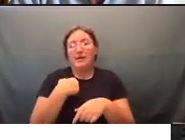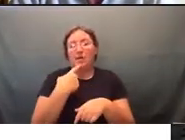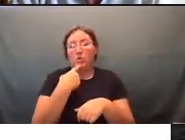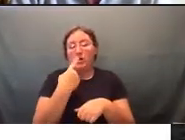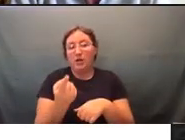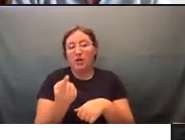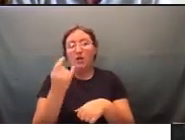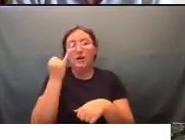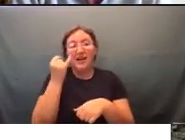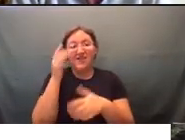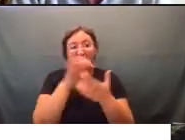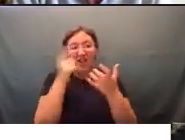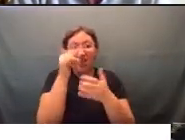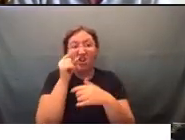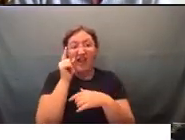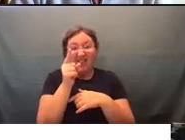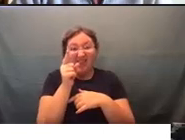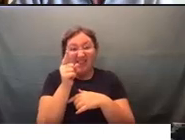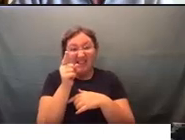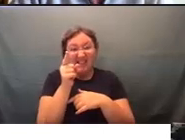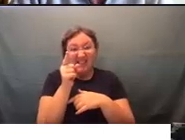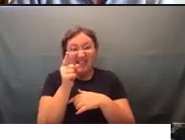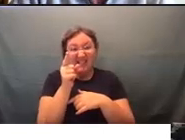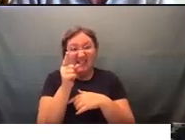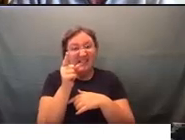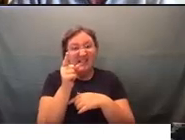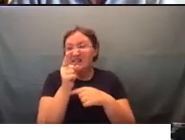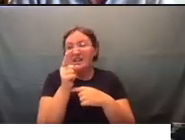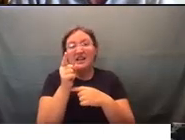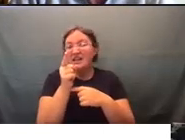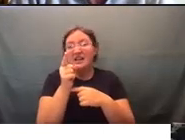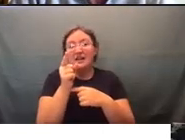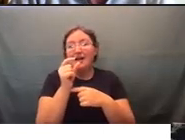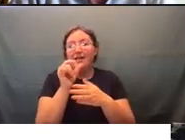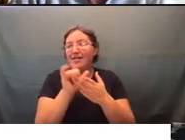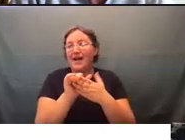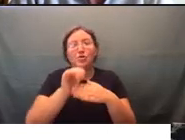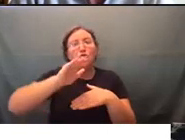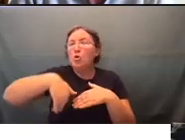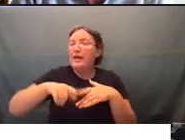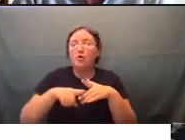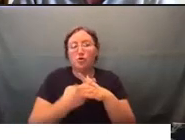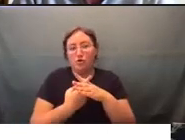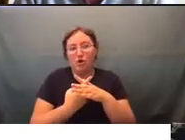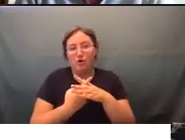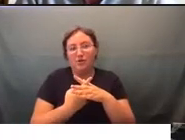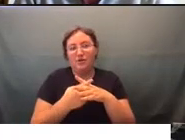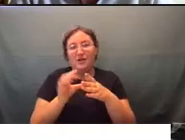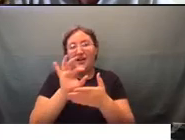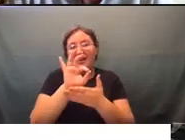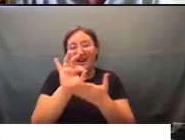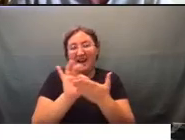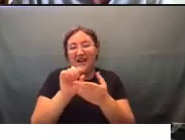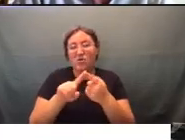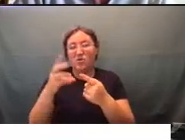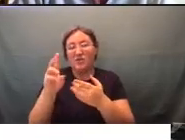sky kind of looks like this when we're at Clark Point, we might not have started early enough. With that 9 to 16